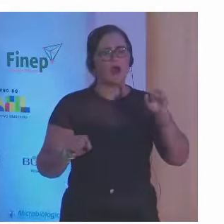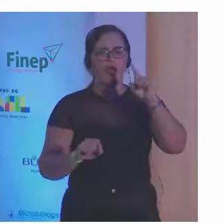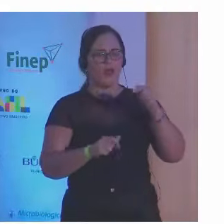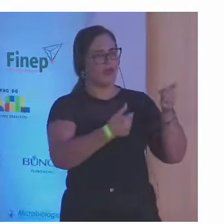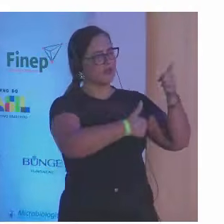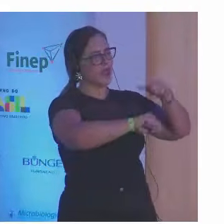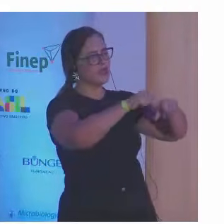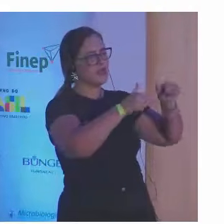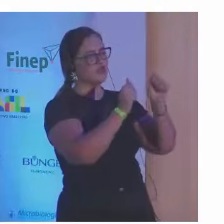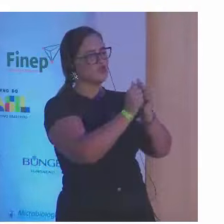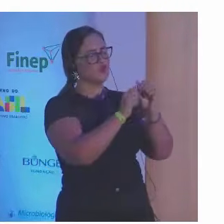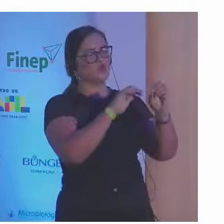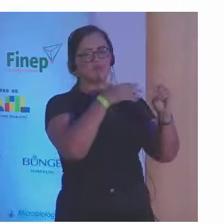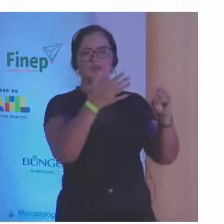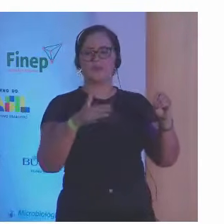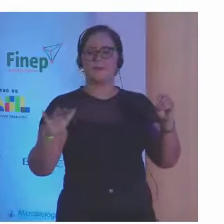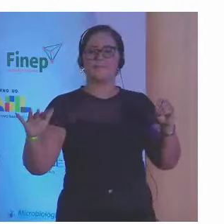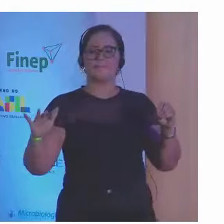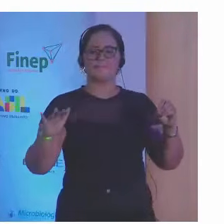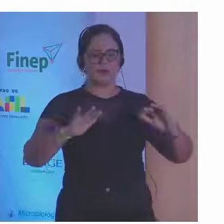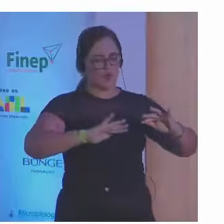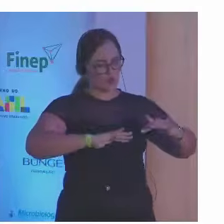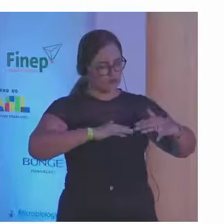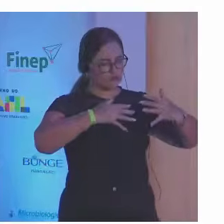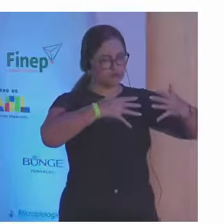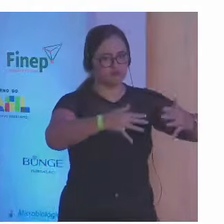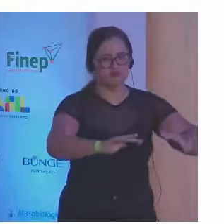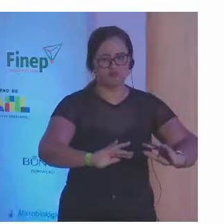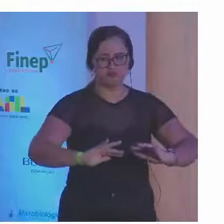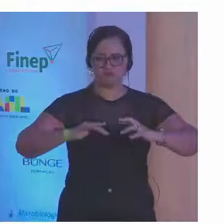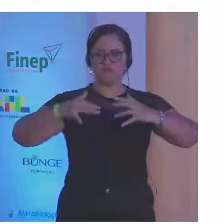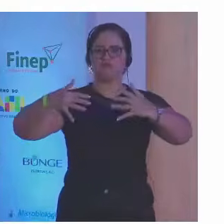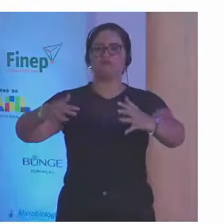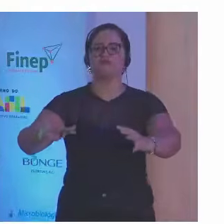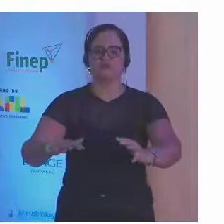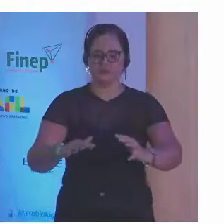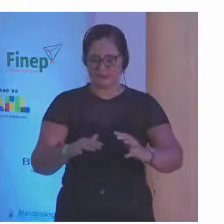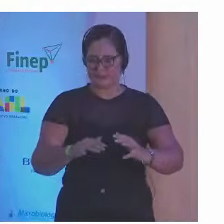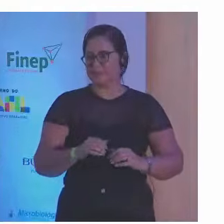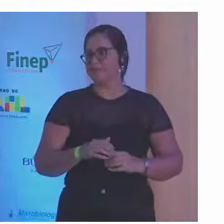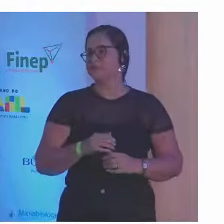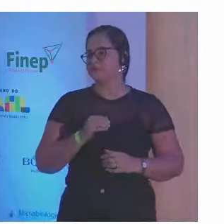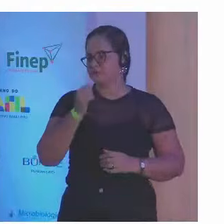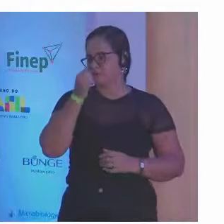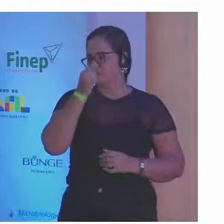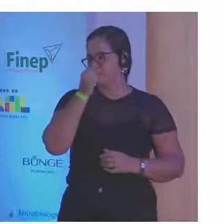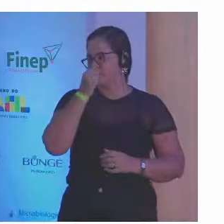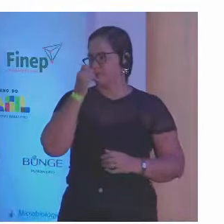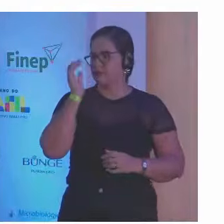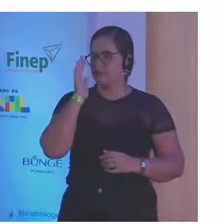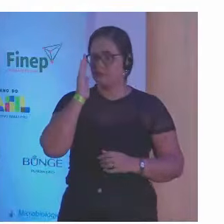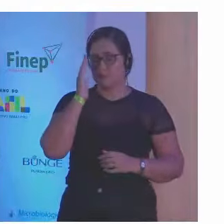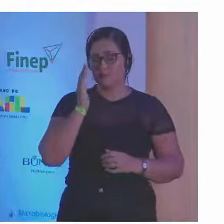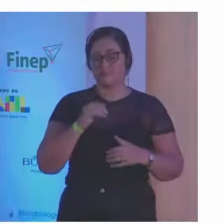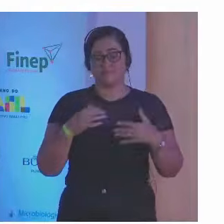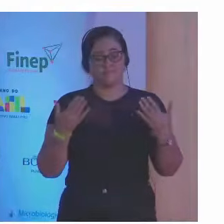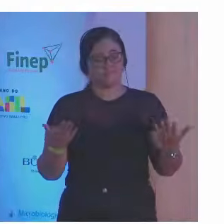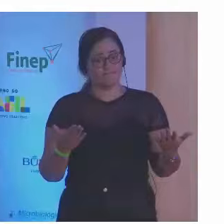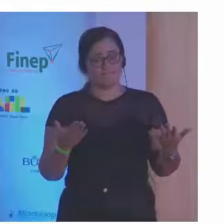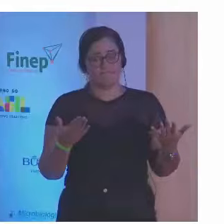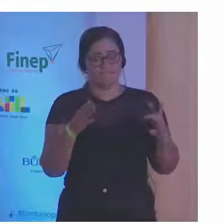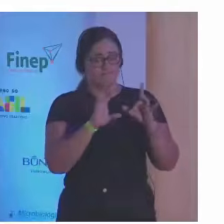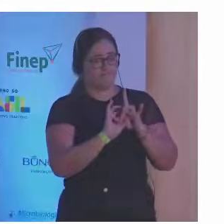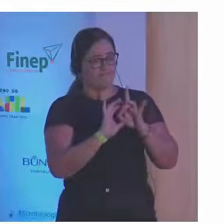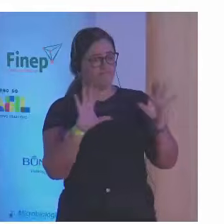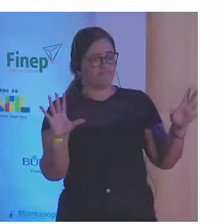wave, what you need. And this is served as a digital ocean openly and freely to anyone willing